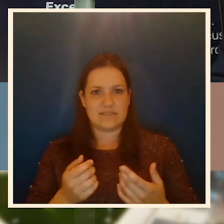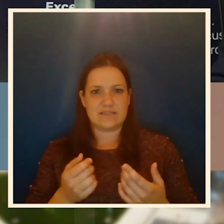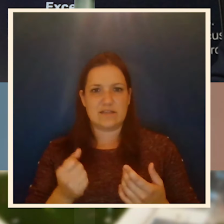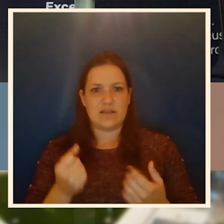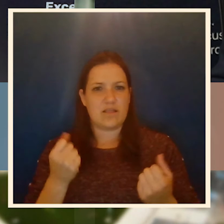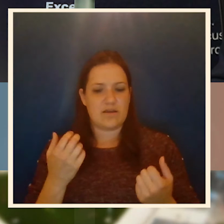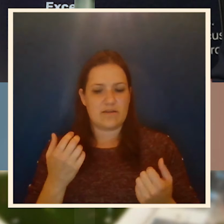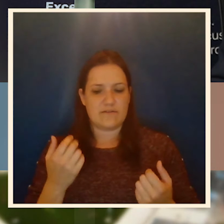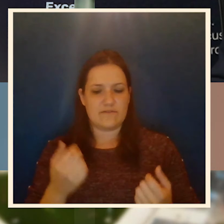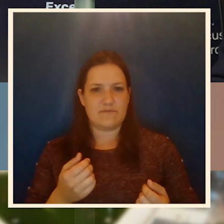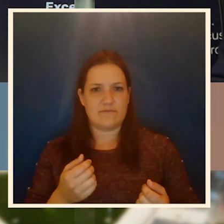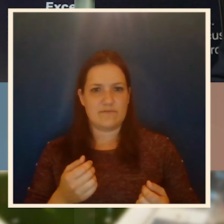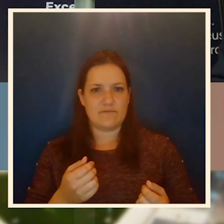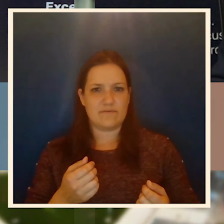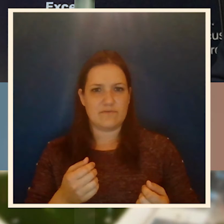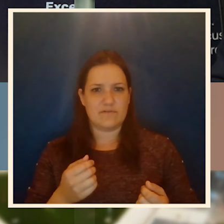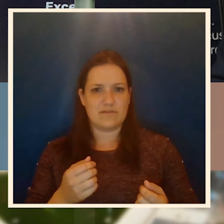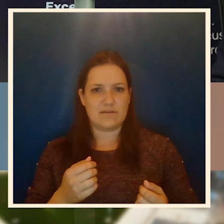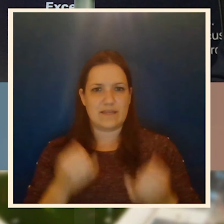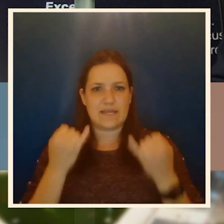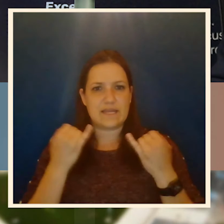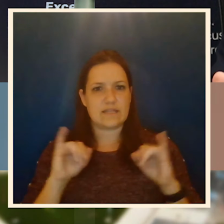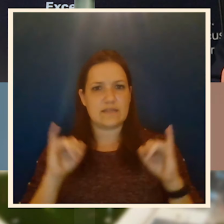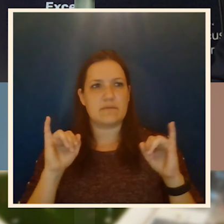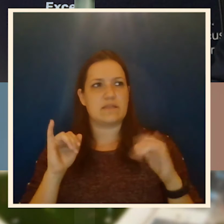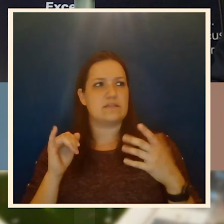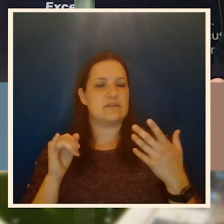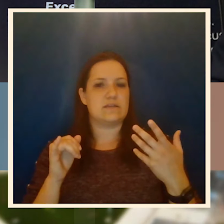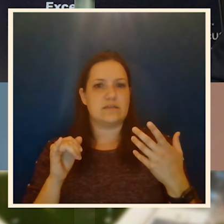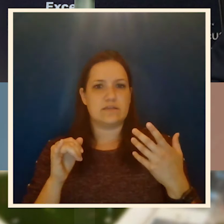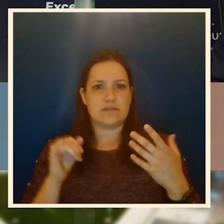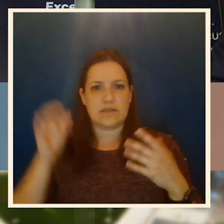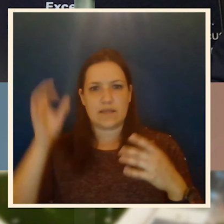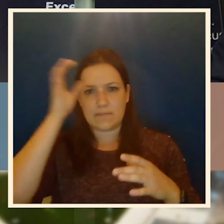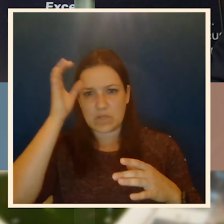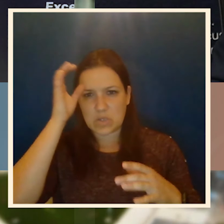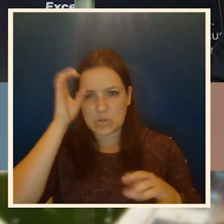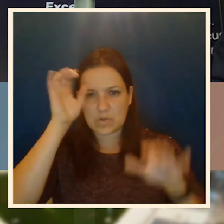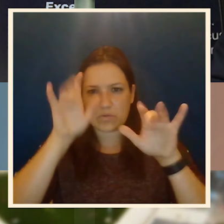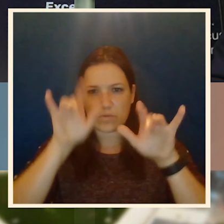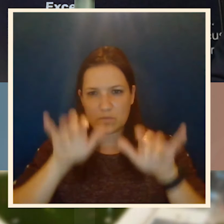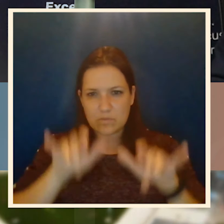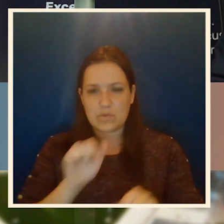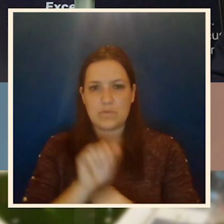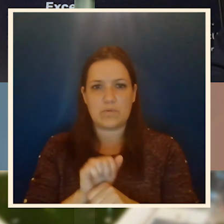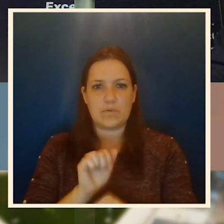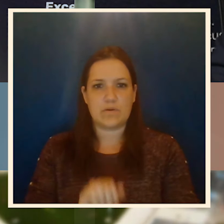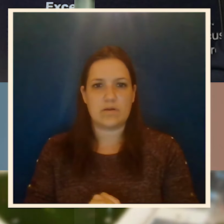of kind of autonomous, independent, a lot of very computer-based work.